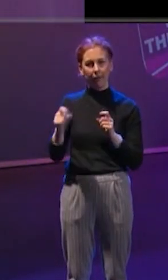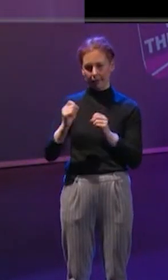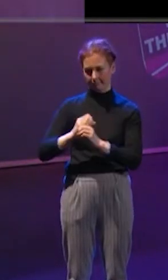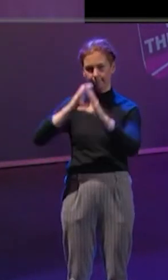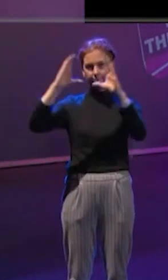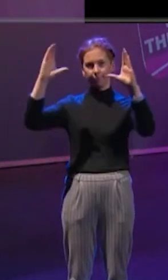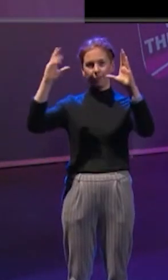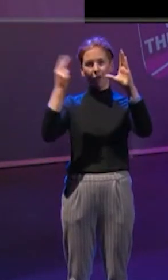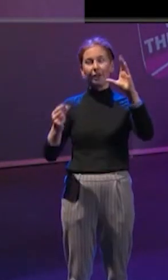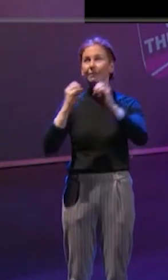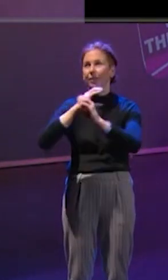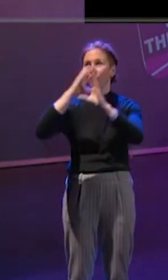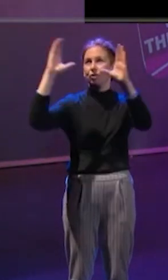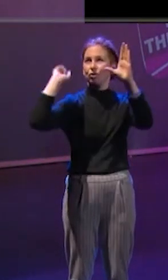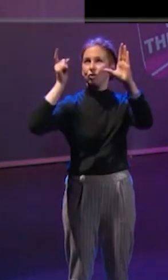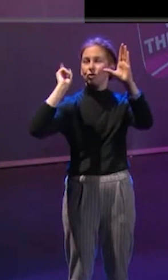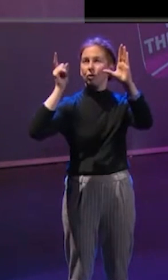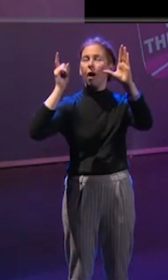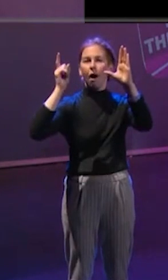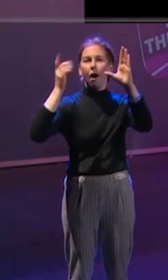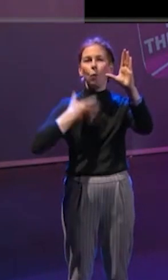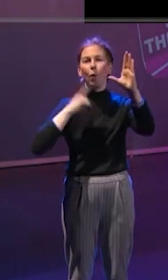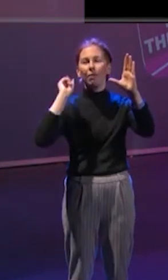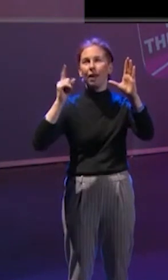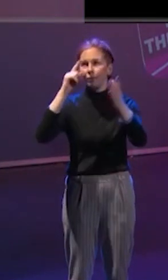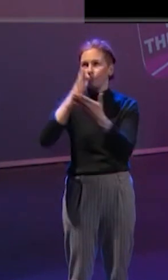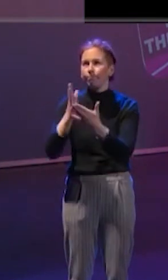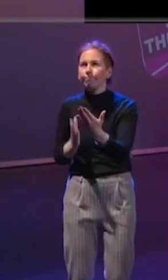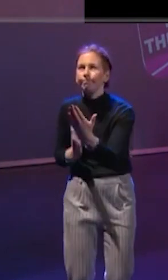and being like then realistic about what